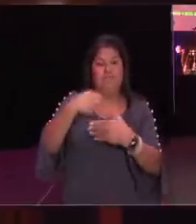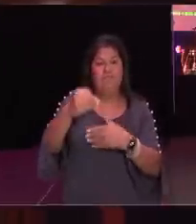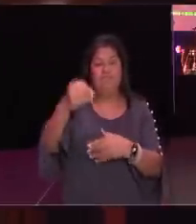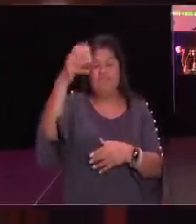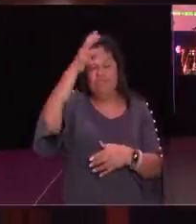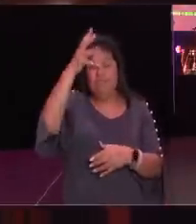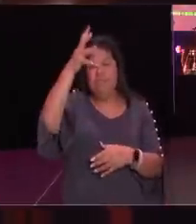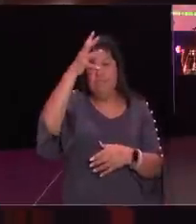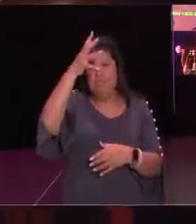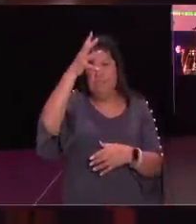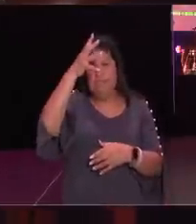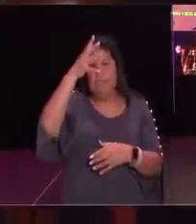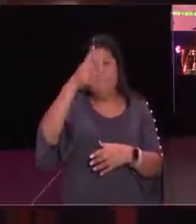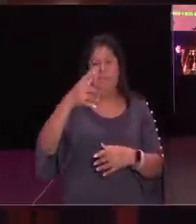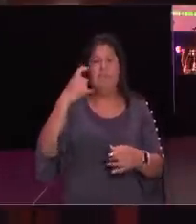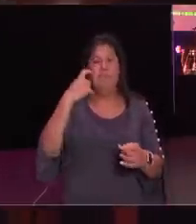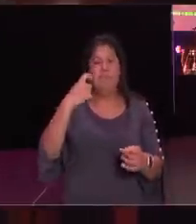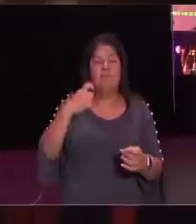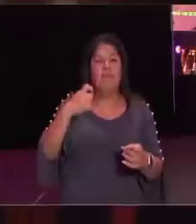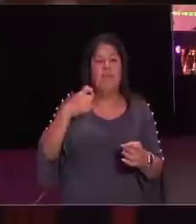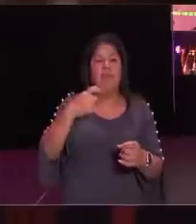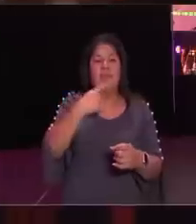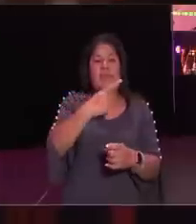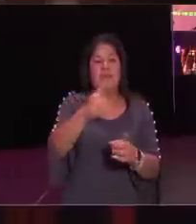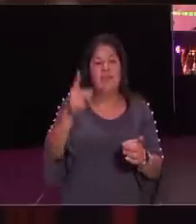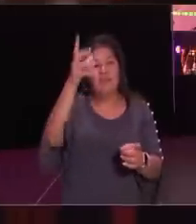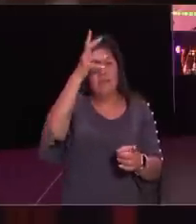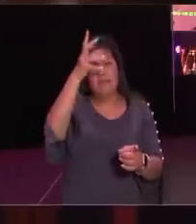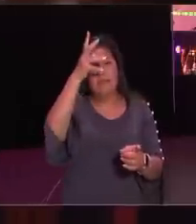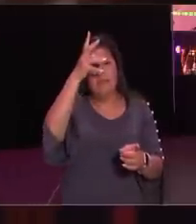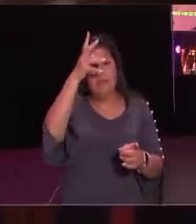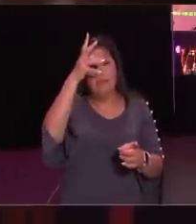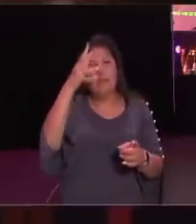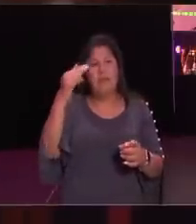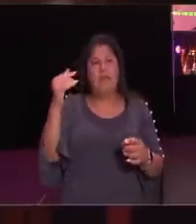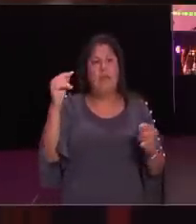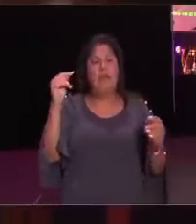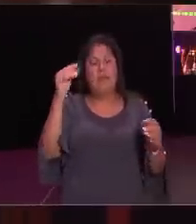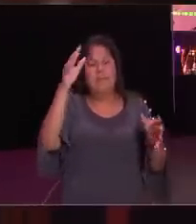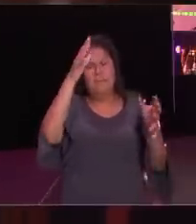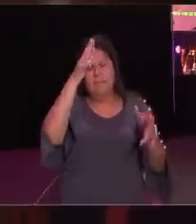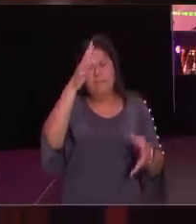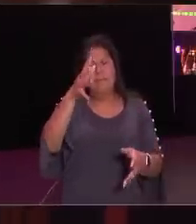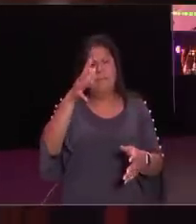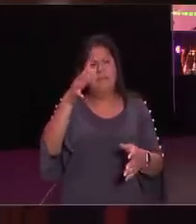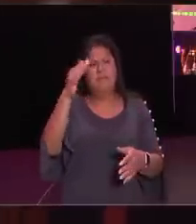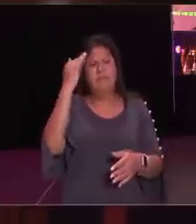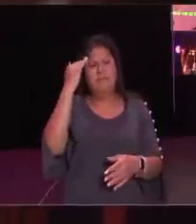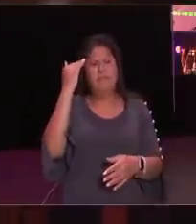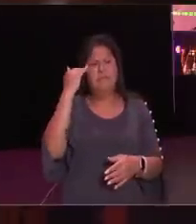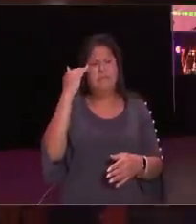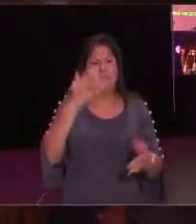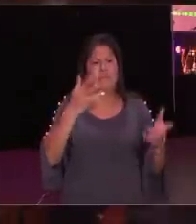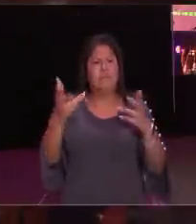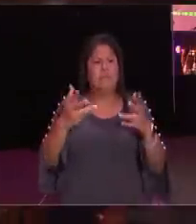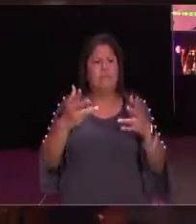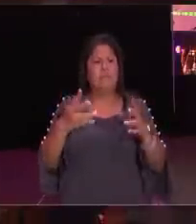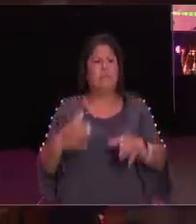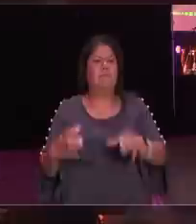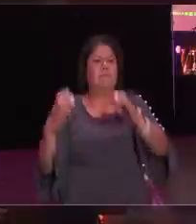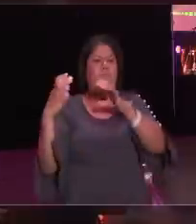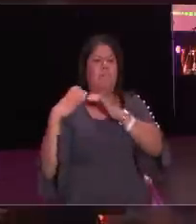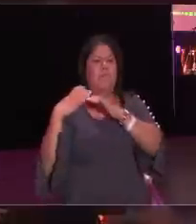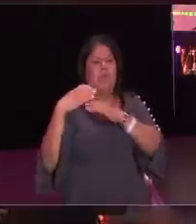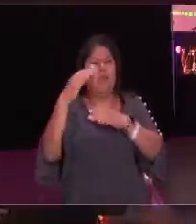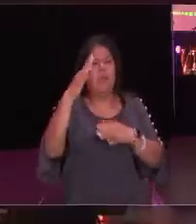his father, to the reapers. And he said to his father, "My head, my head." So he said to a servant, "Carry him to